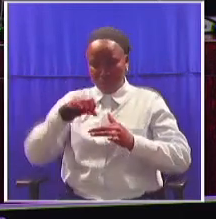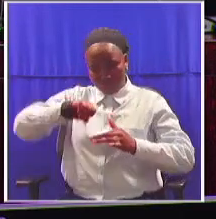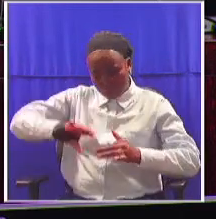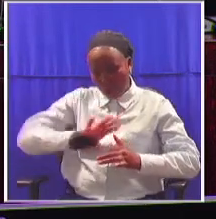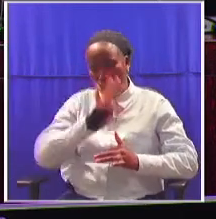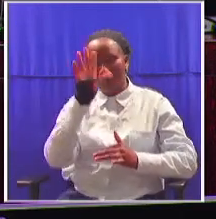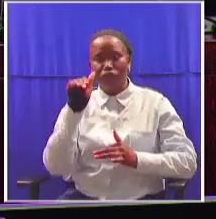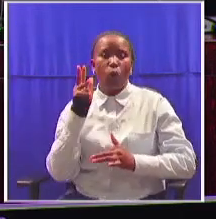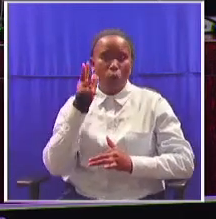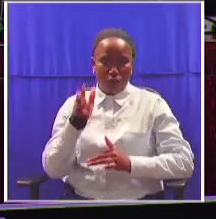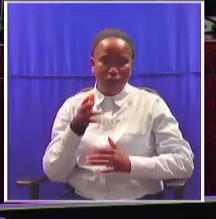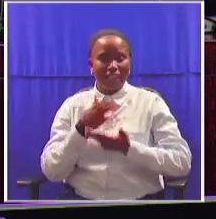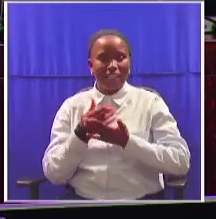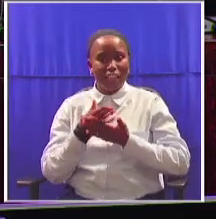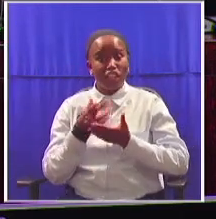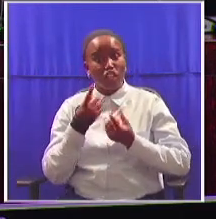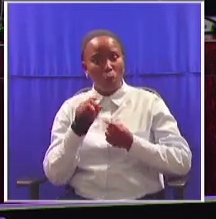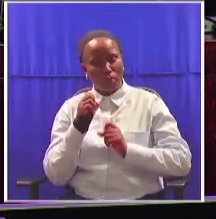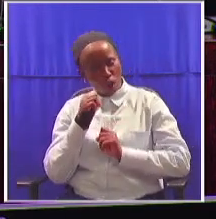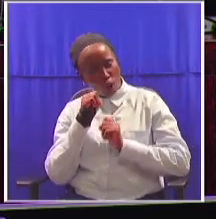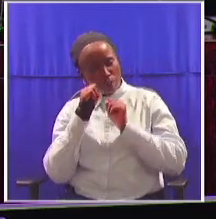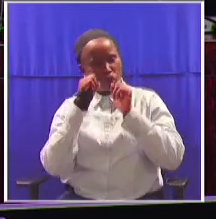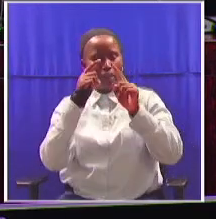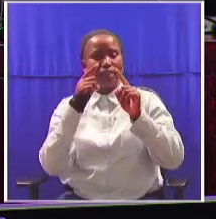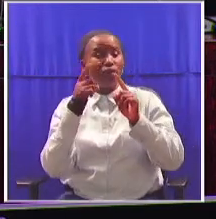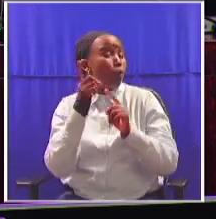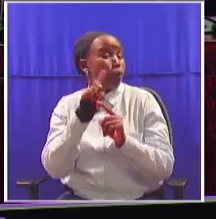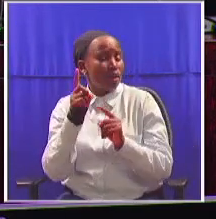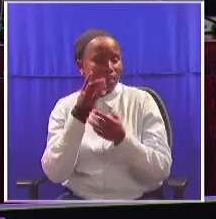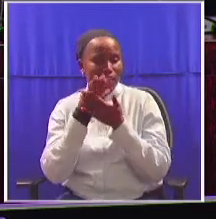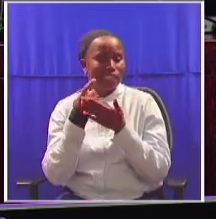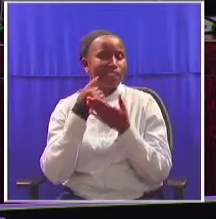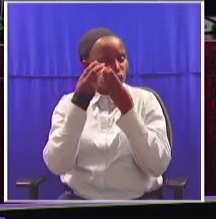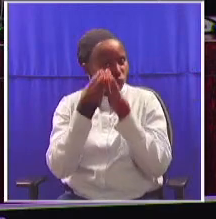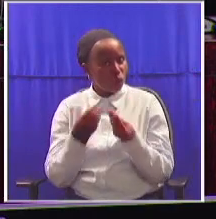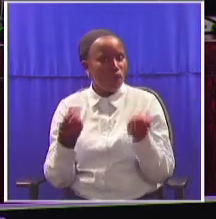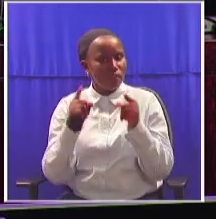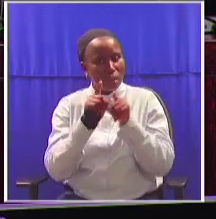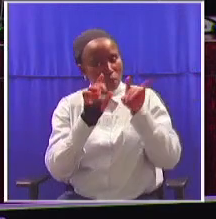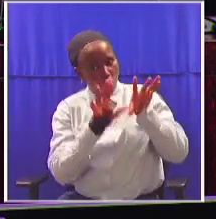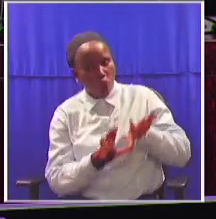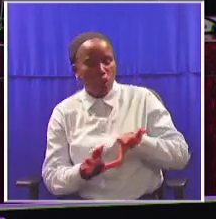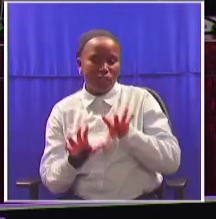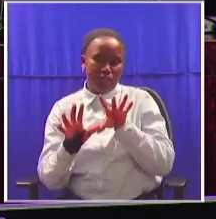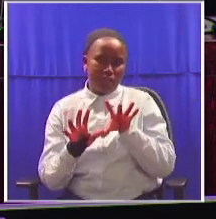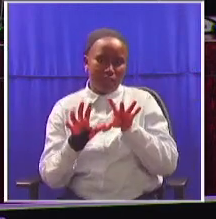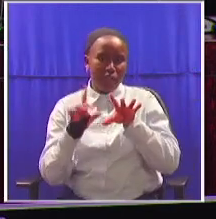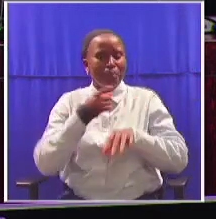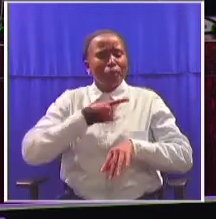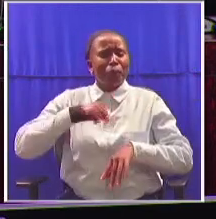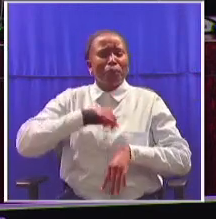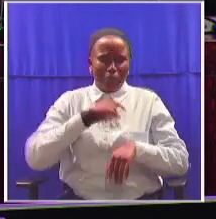a country and indeed as a continent. We have forged strong